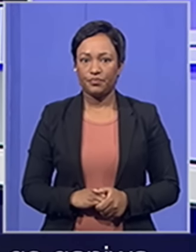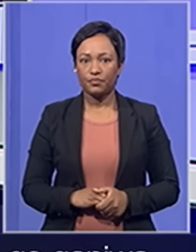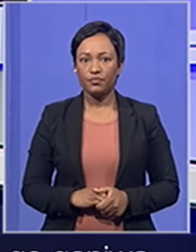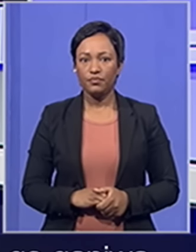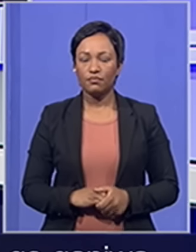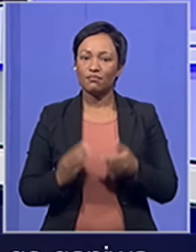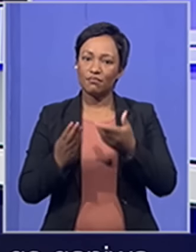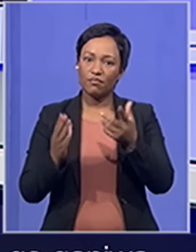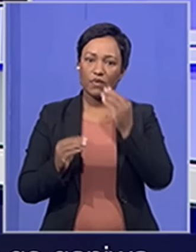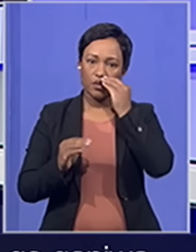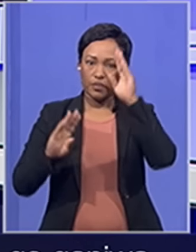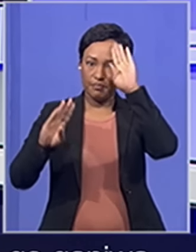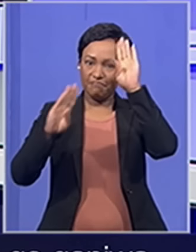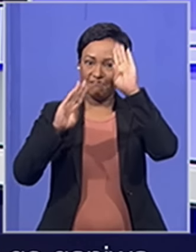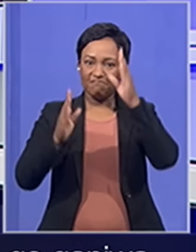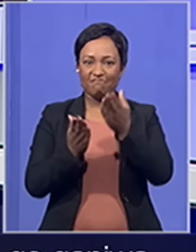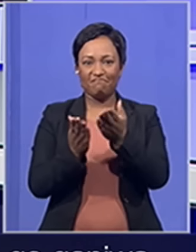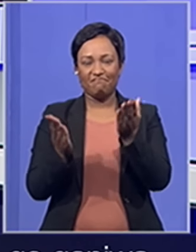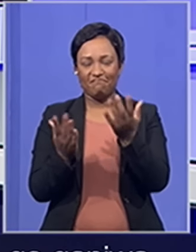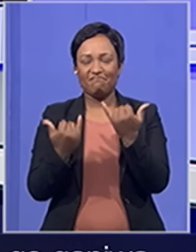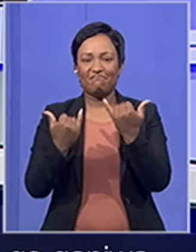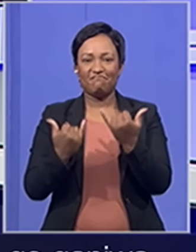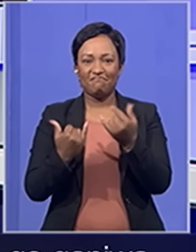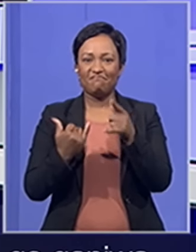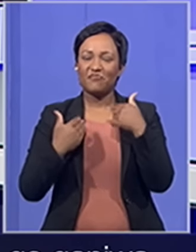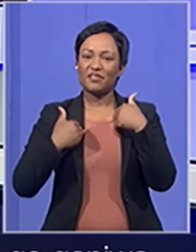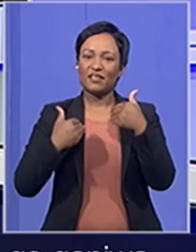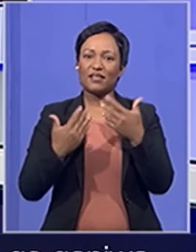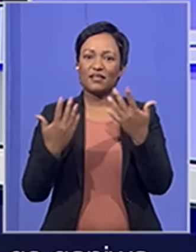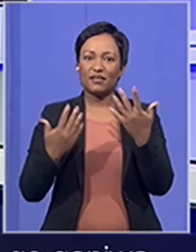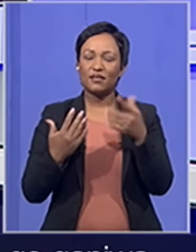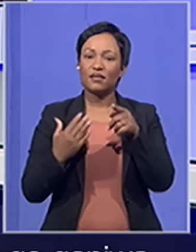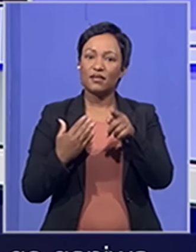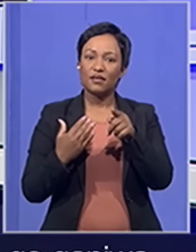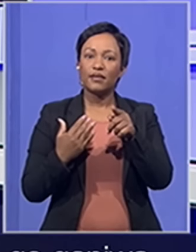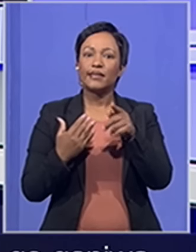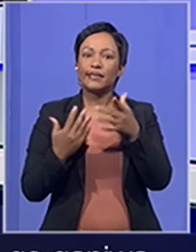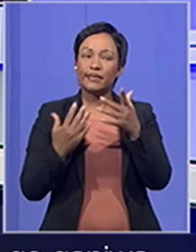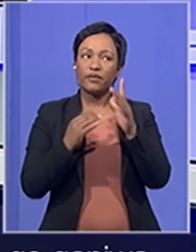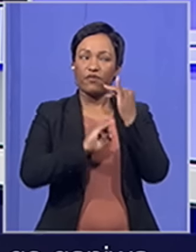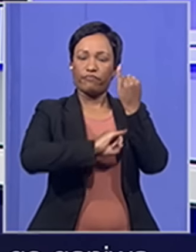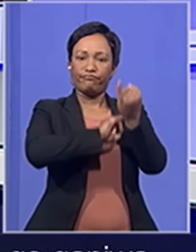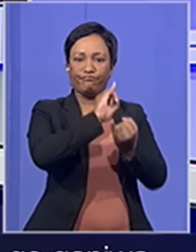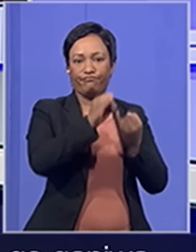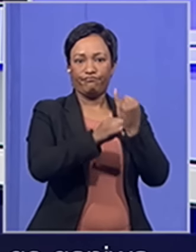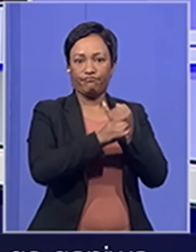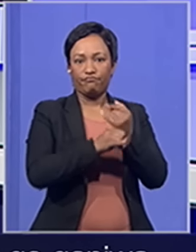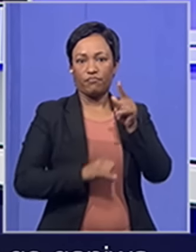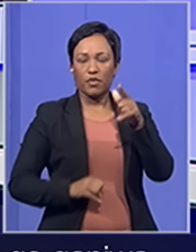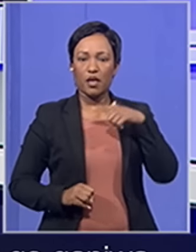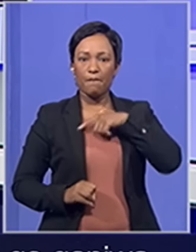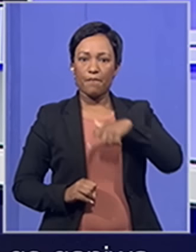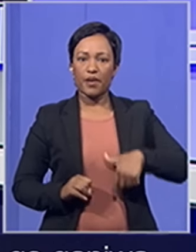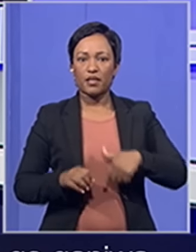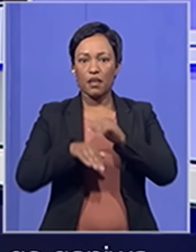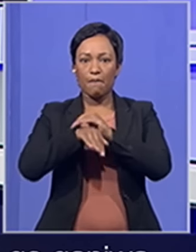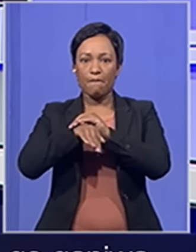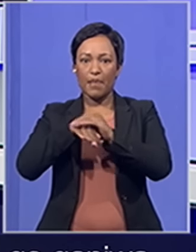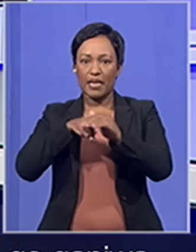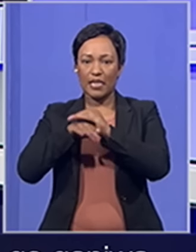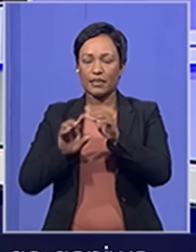Dumelang bagaetso tsa maitsebeng ano re di simolola ka gore mo go tsa boditšhaba tota o presidente wa naga ya Madagascar Andry